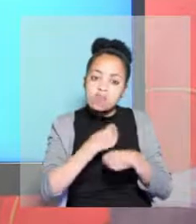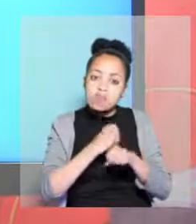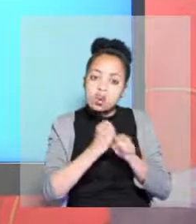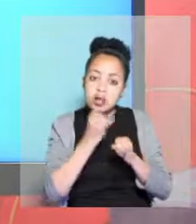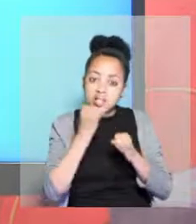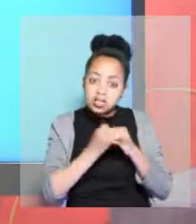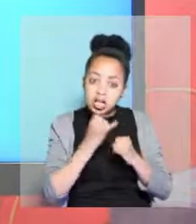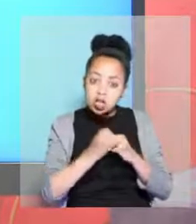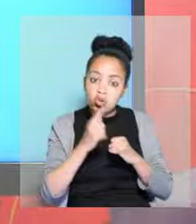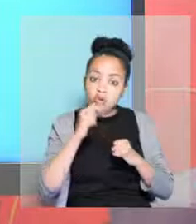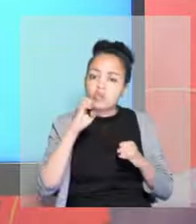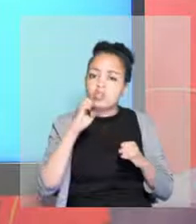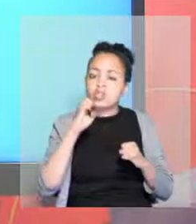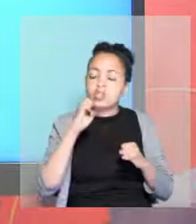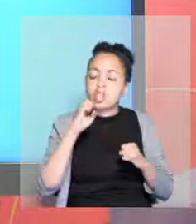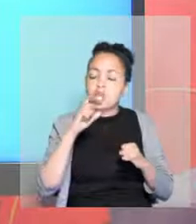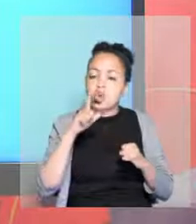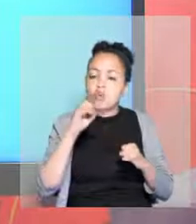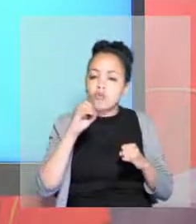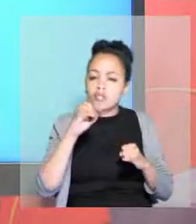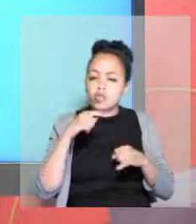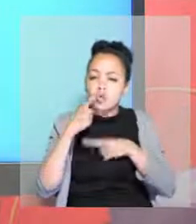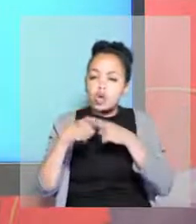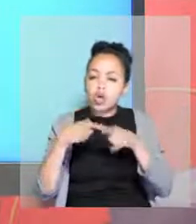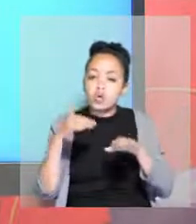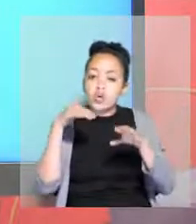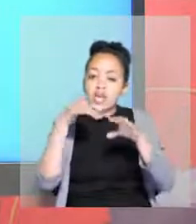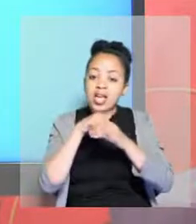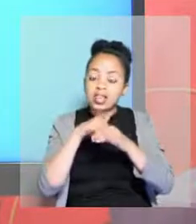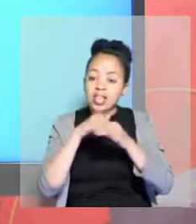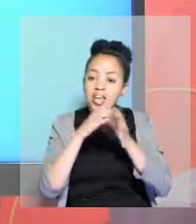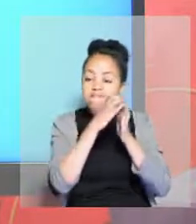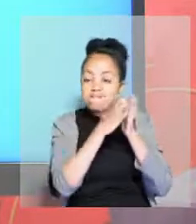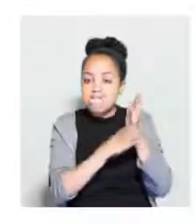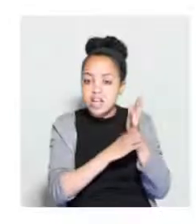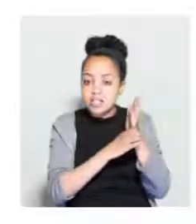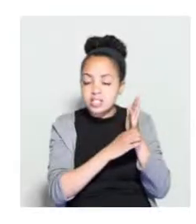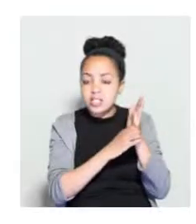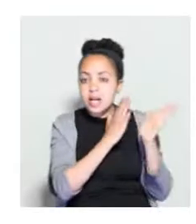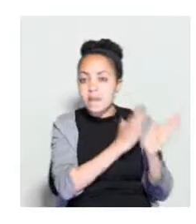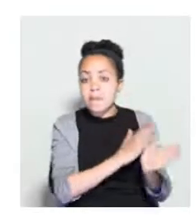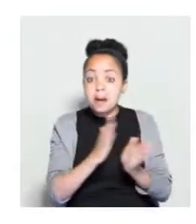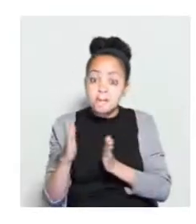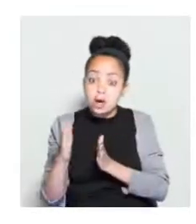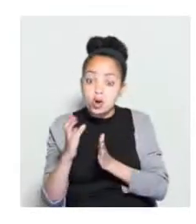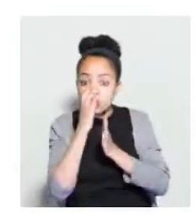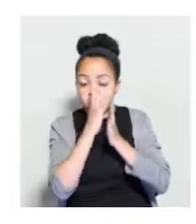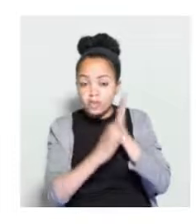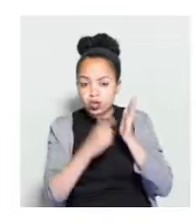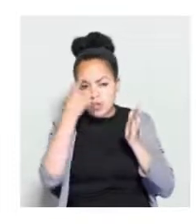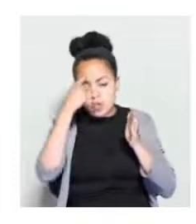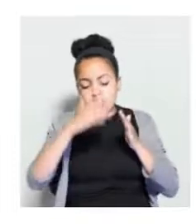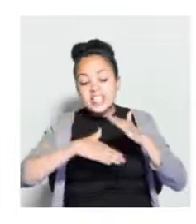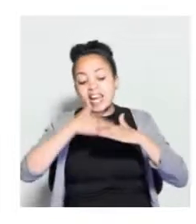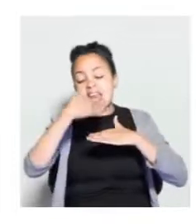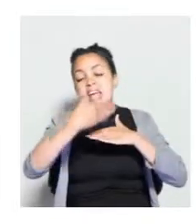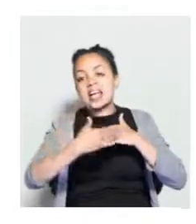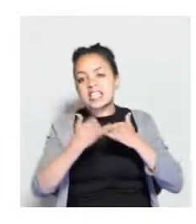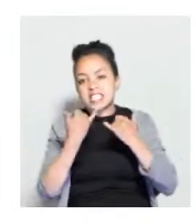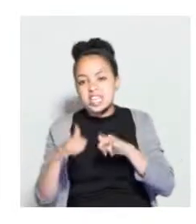end of telophase 1 going to enter into interphase preparatory phase for the next